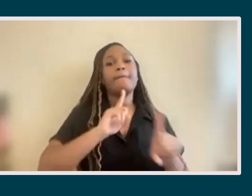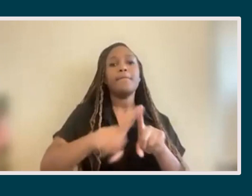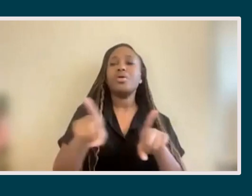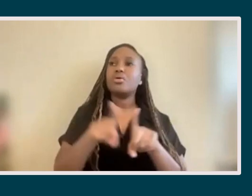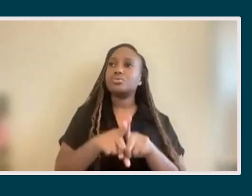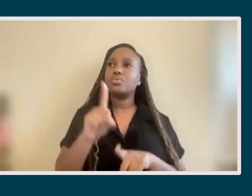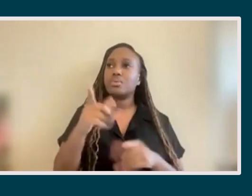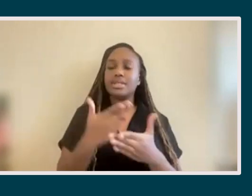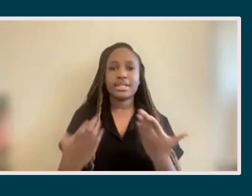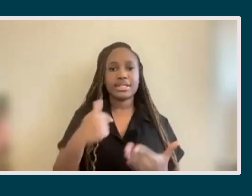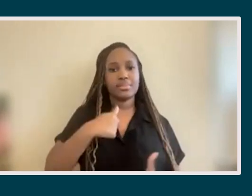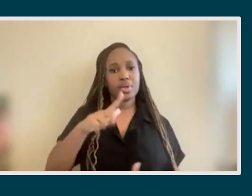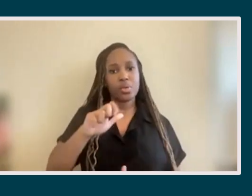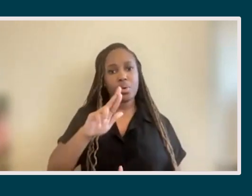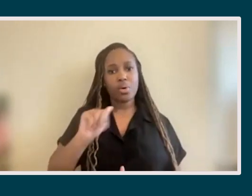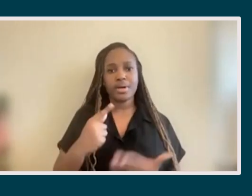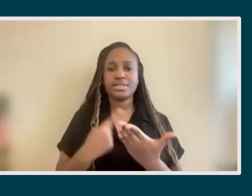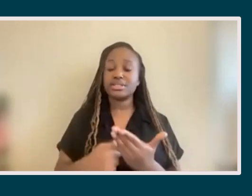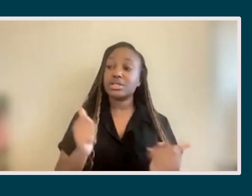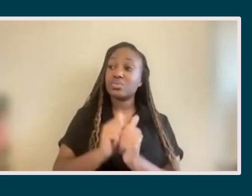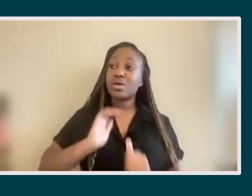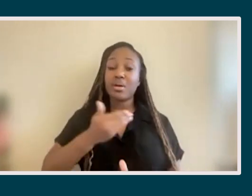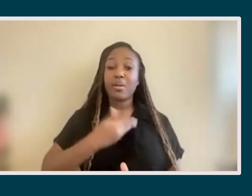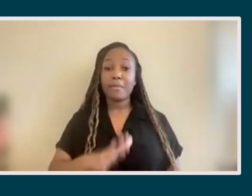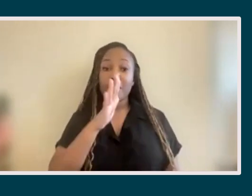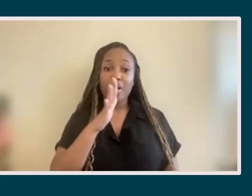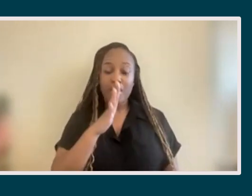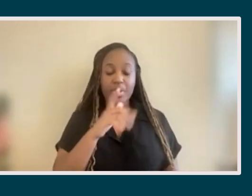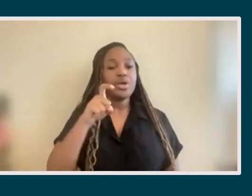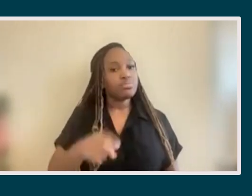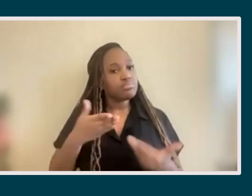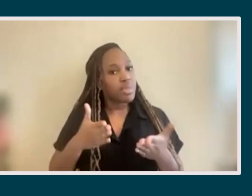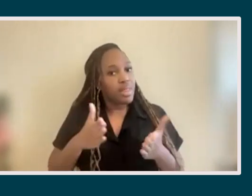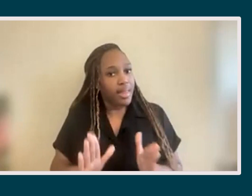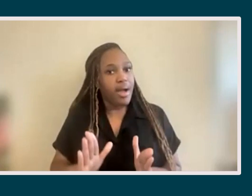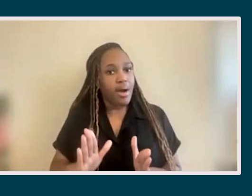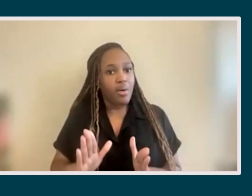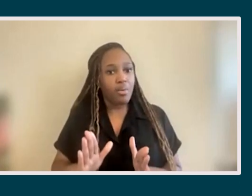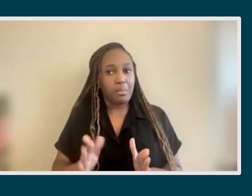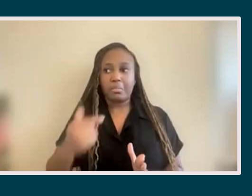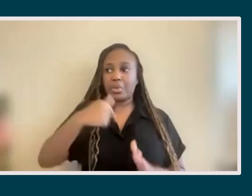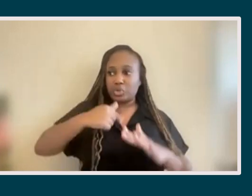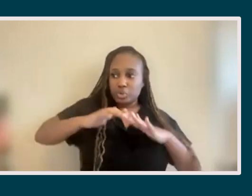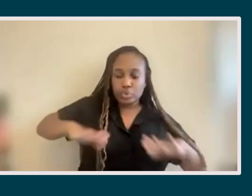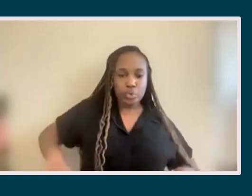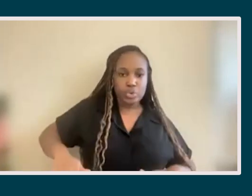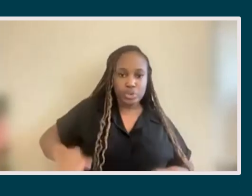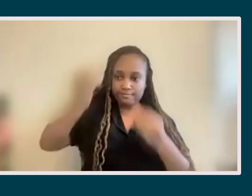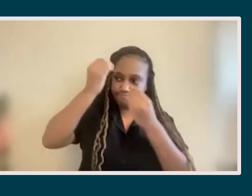talk about with our moms is that you also allow yourself to be influenced by us, allowing that with